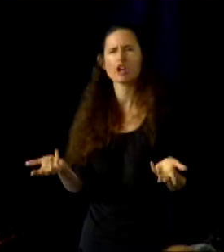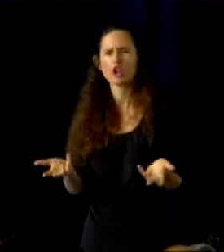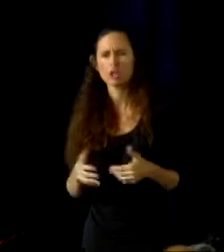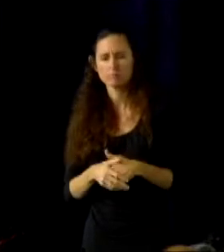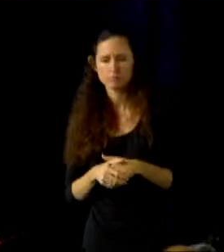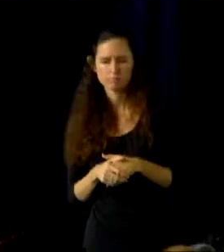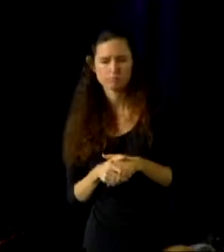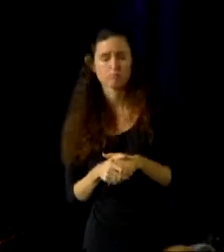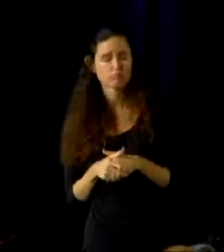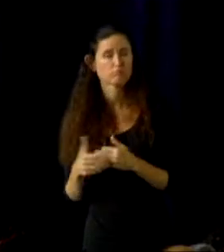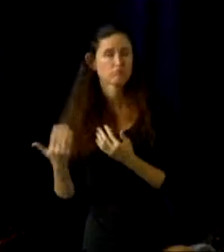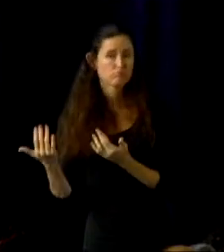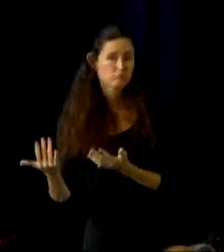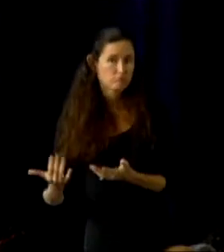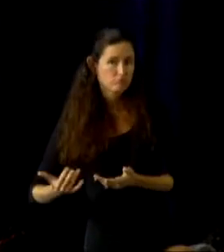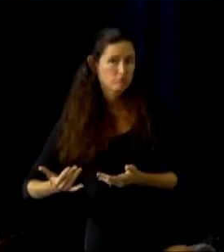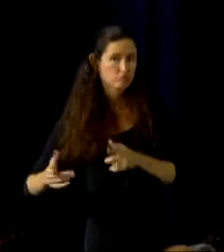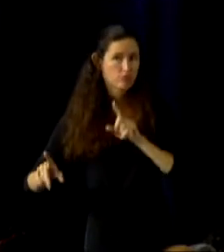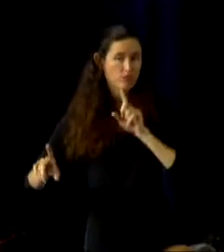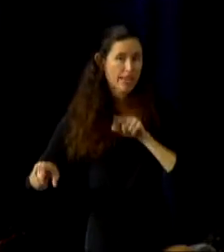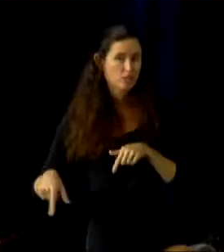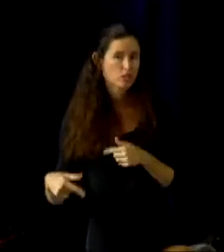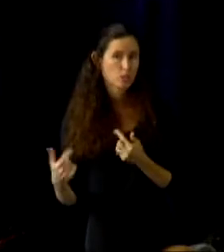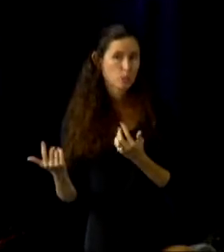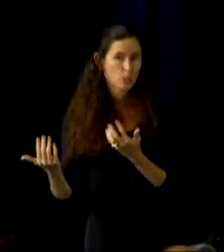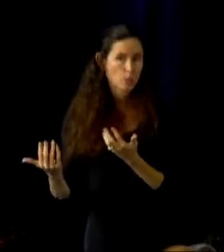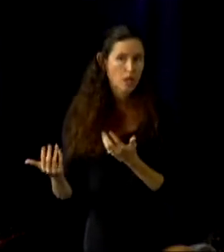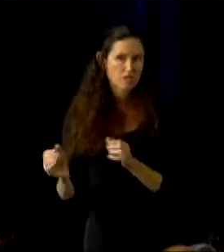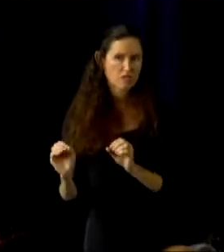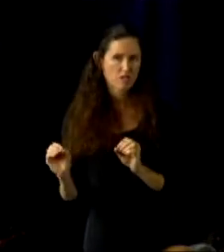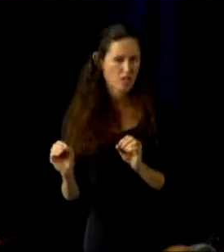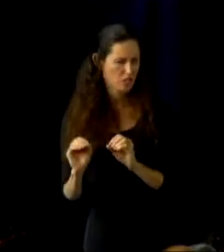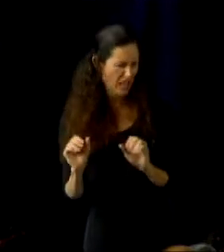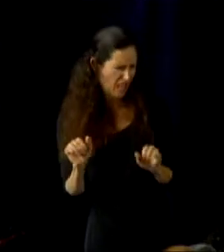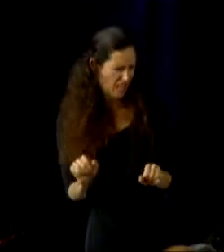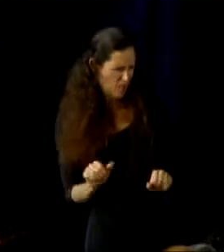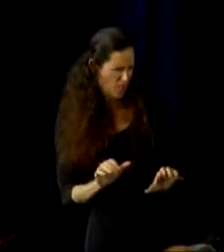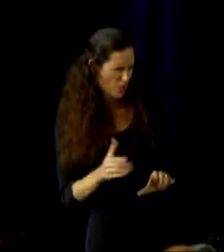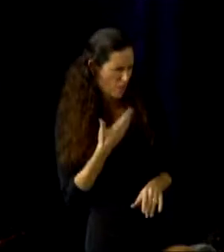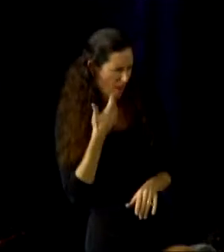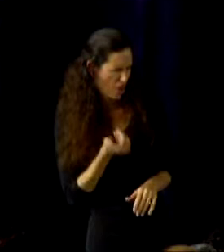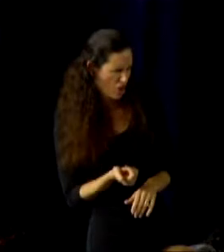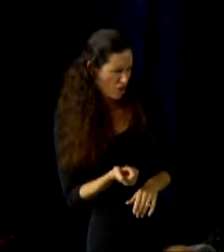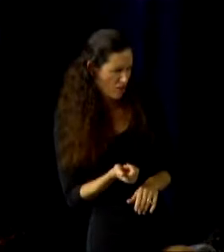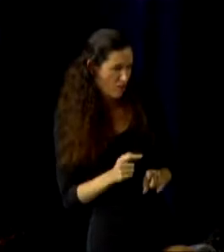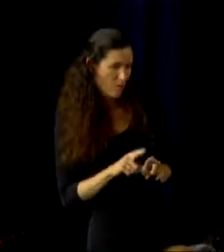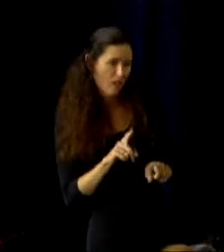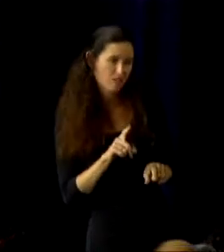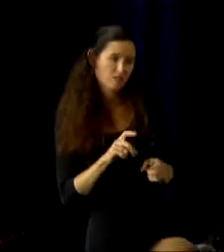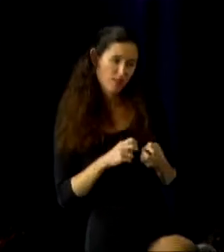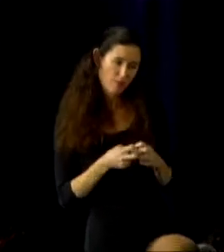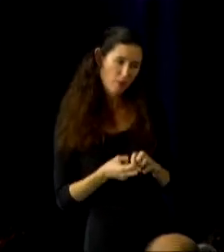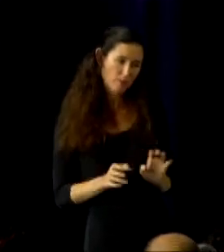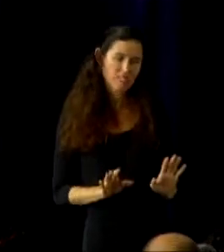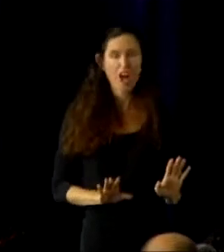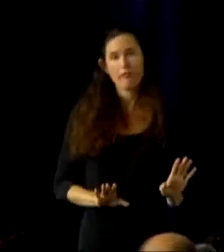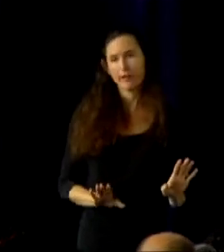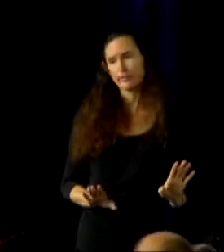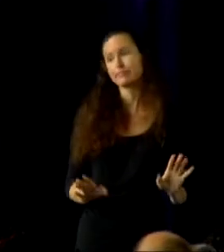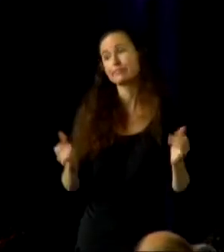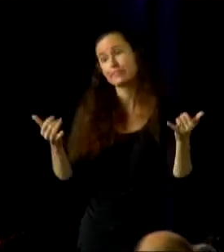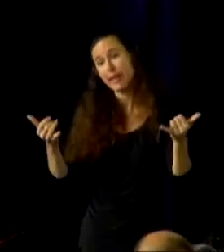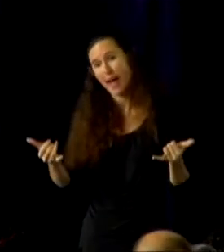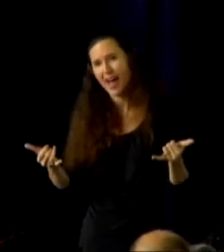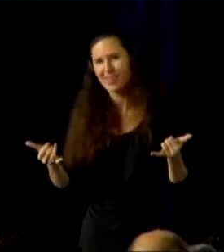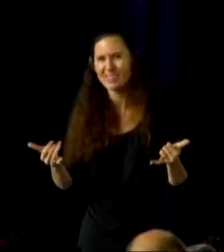So I'm waiting for the answer, you know, bracing for what he goes. There's nothing you can do better, but you got a problem. So, all right, now it's going to come.